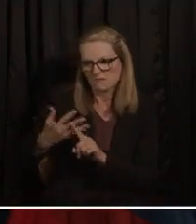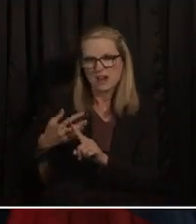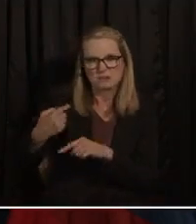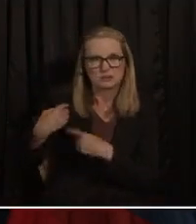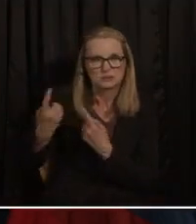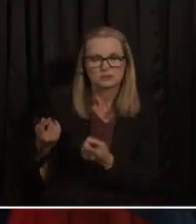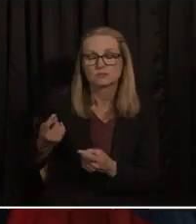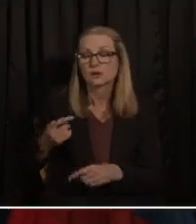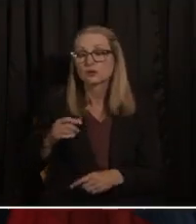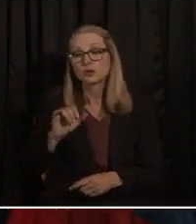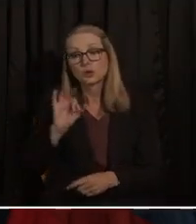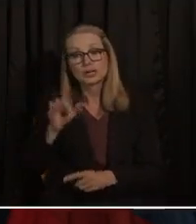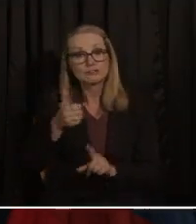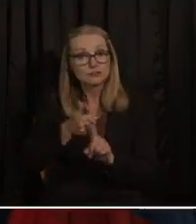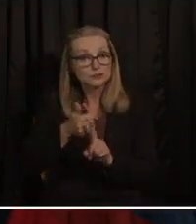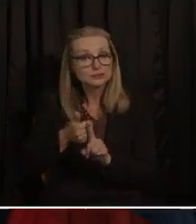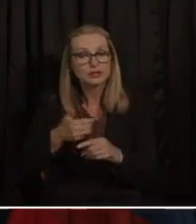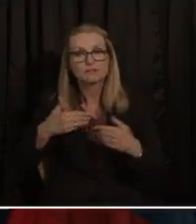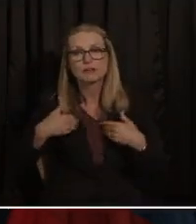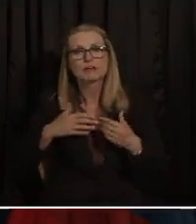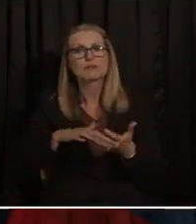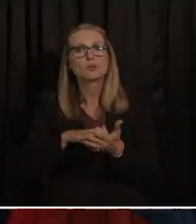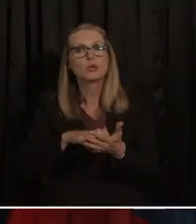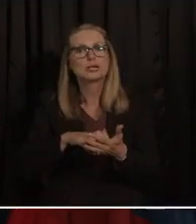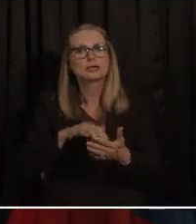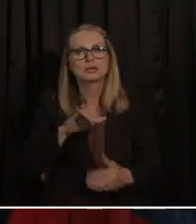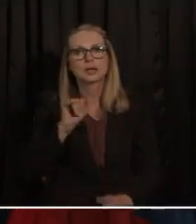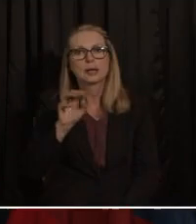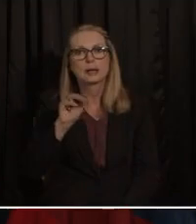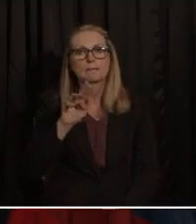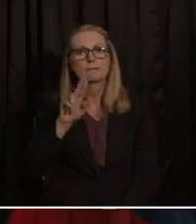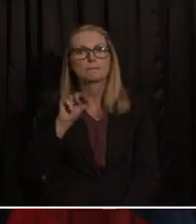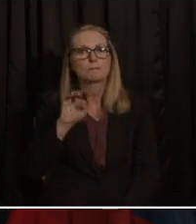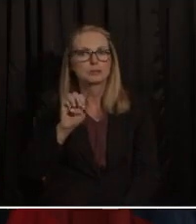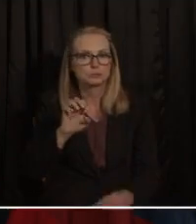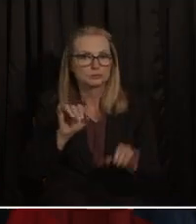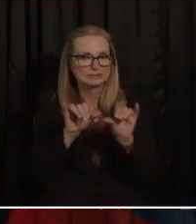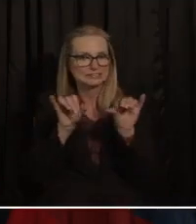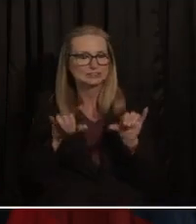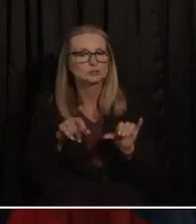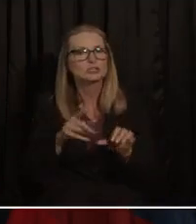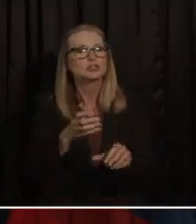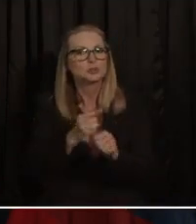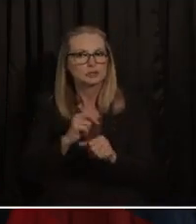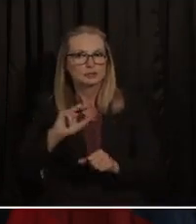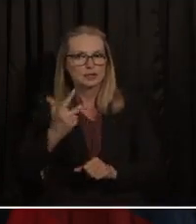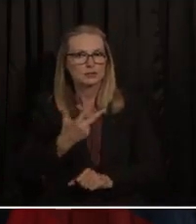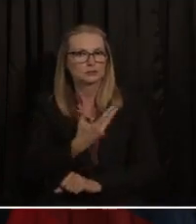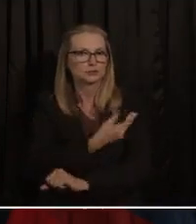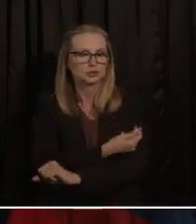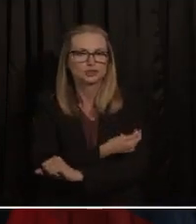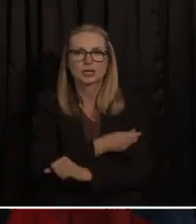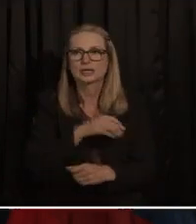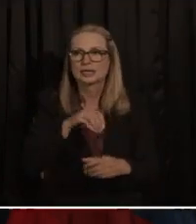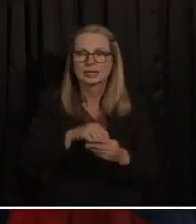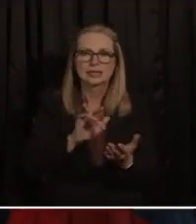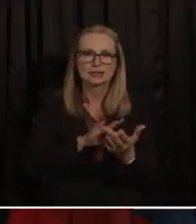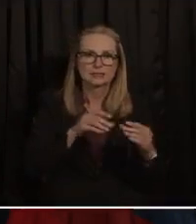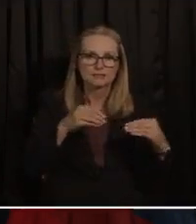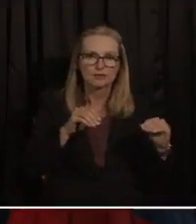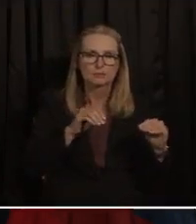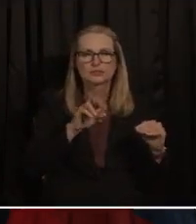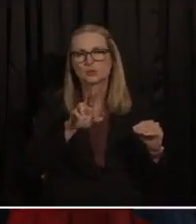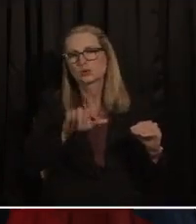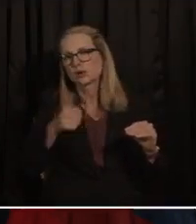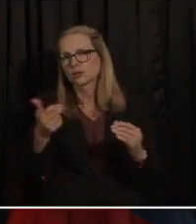immune system, and you will be able to receive that vaccine at your local pharmacy or doctor's office. Because of the need for boosters, we've